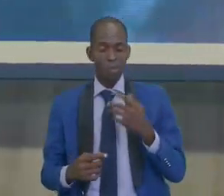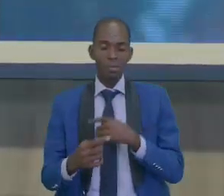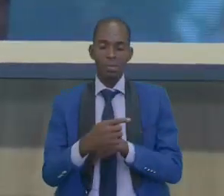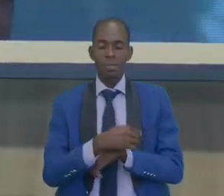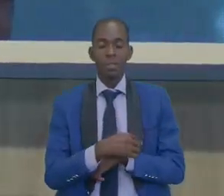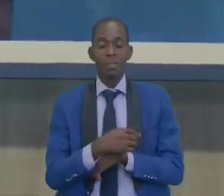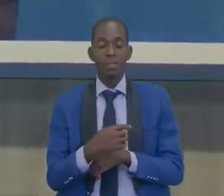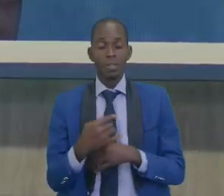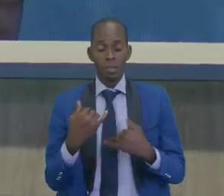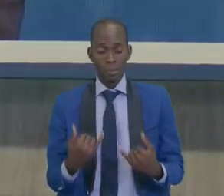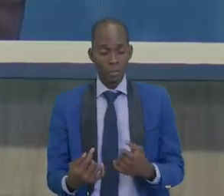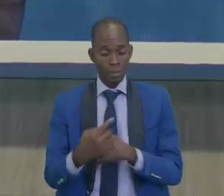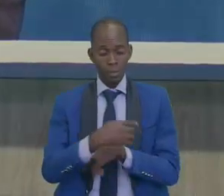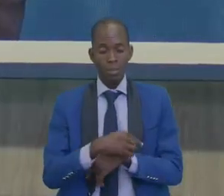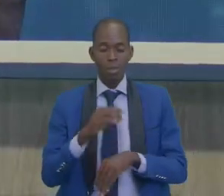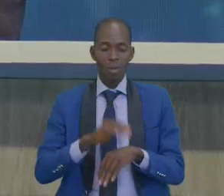Today, on this fifth day.